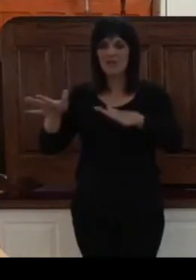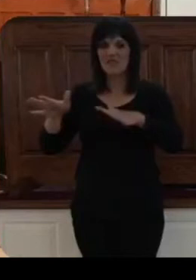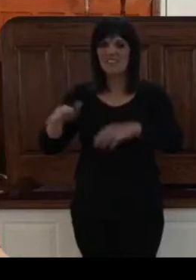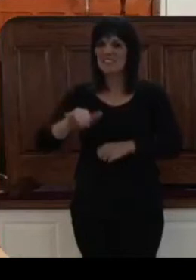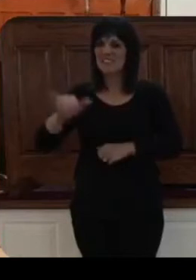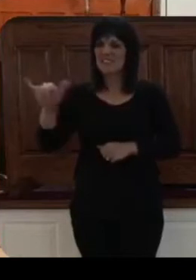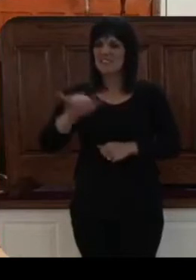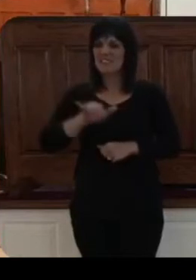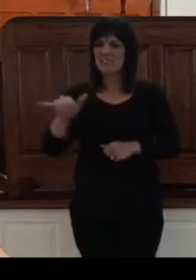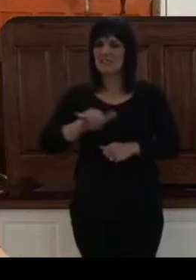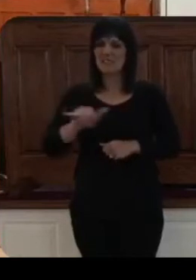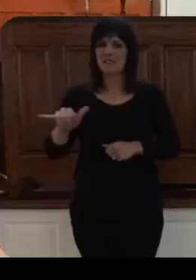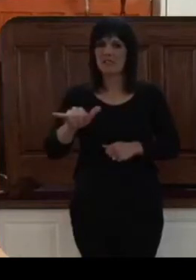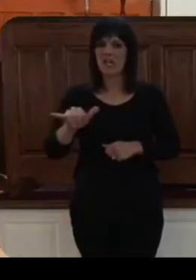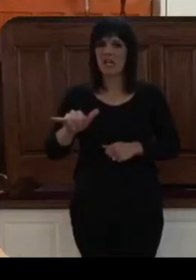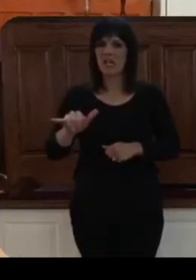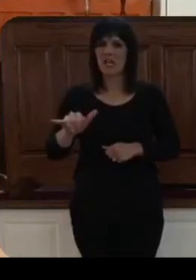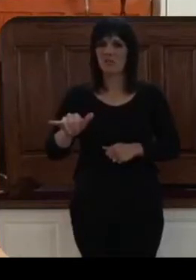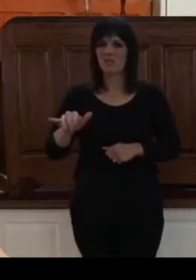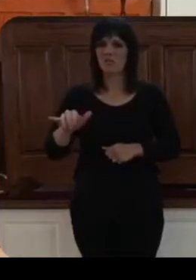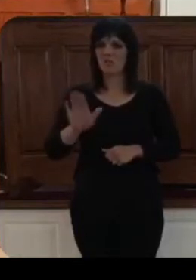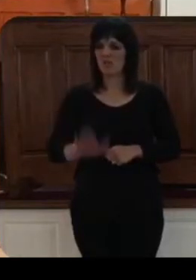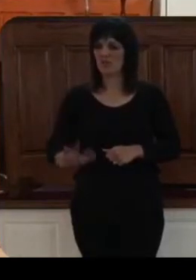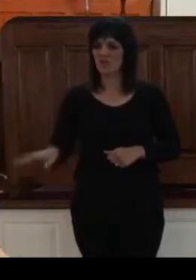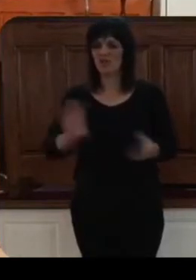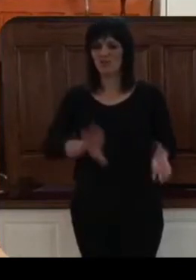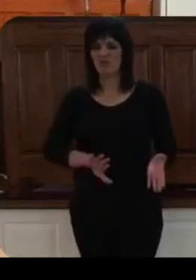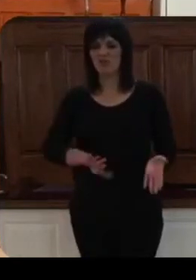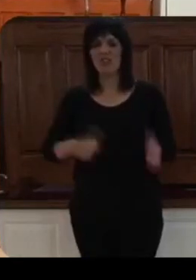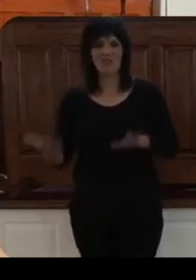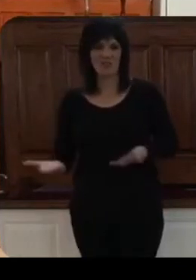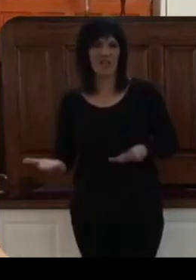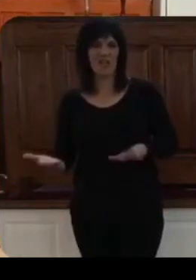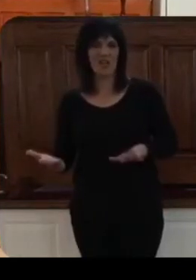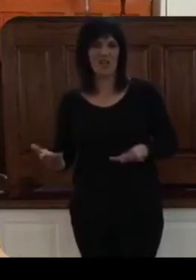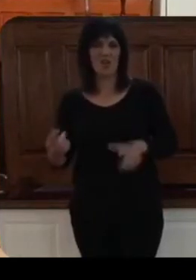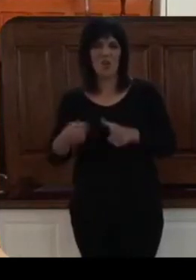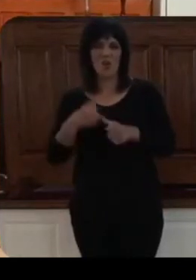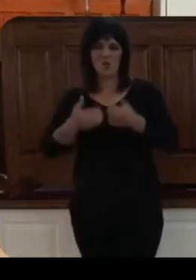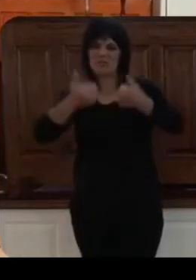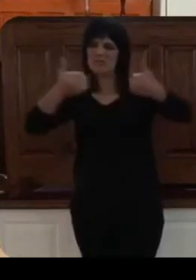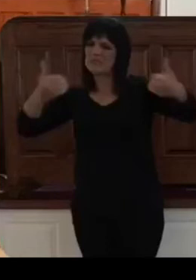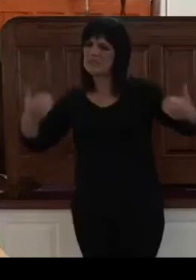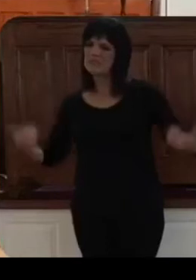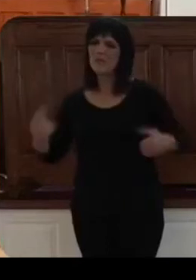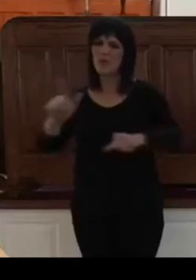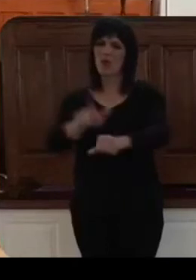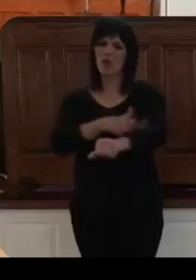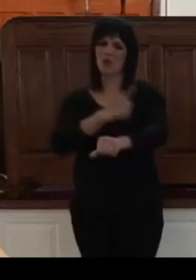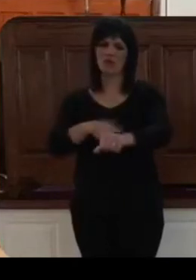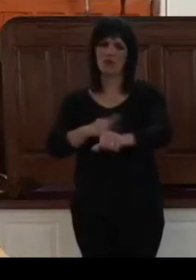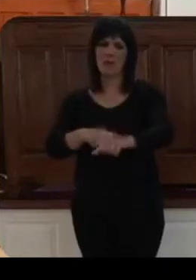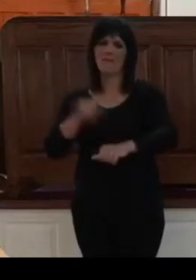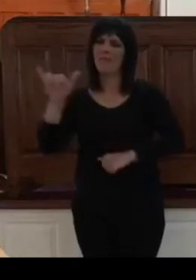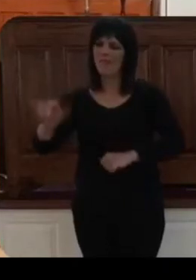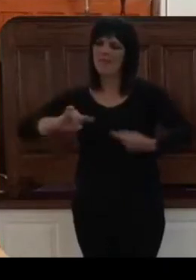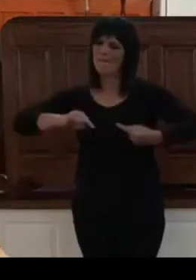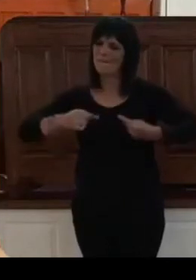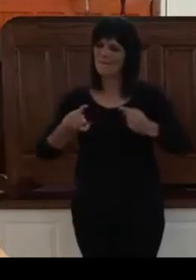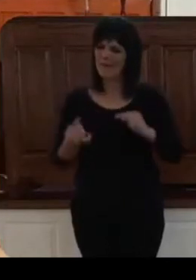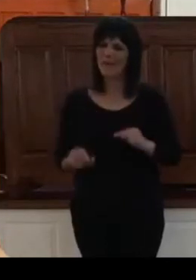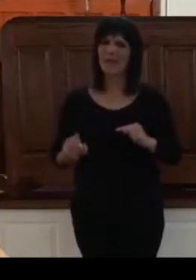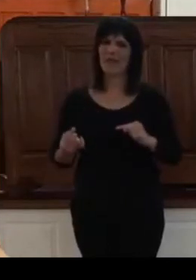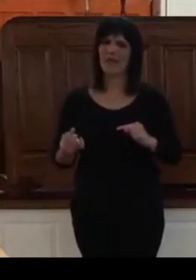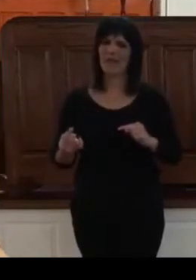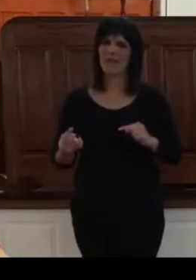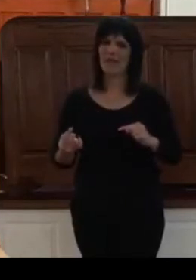child being orphaned or being separated for a long period of time. That's pain. That's how much it hurt. I get that